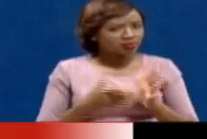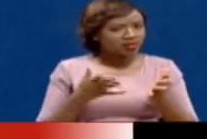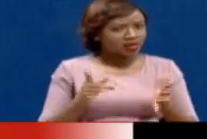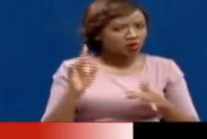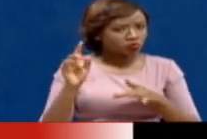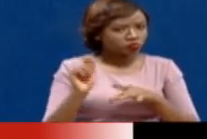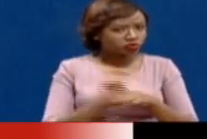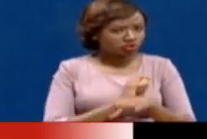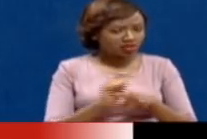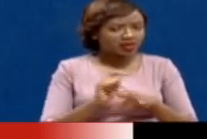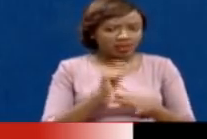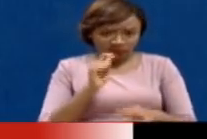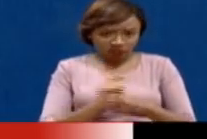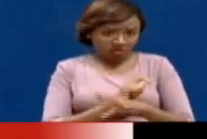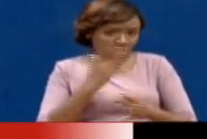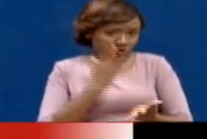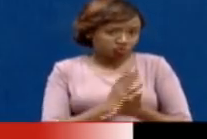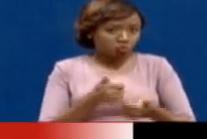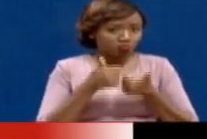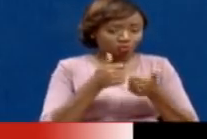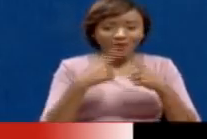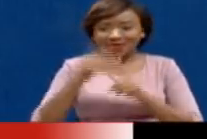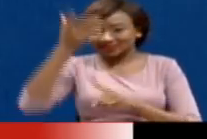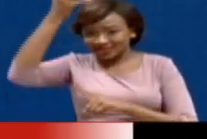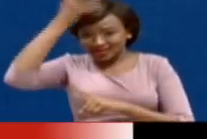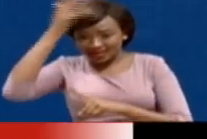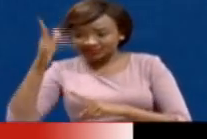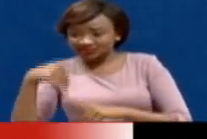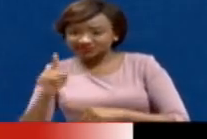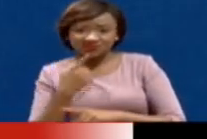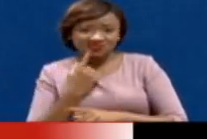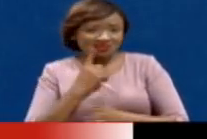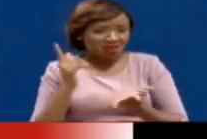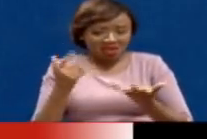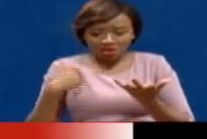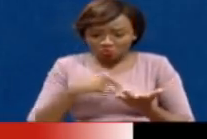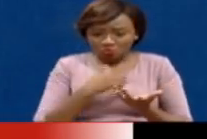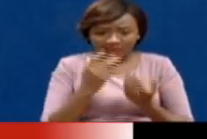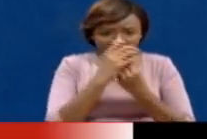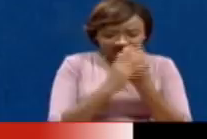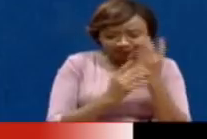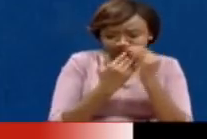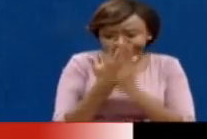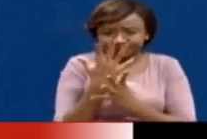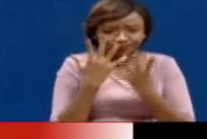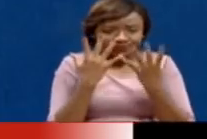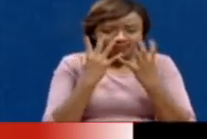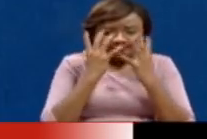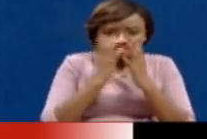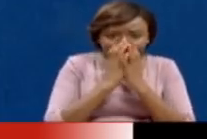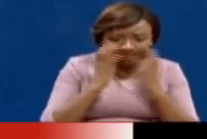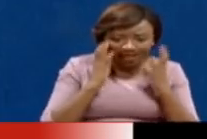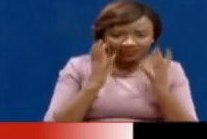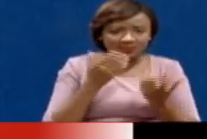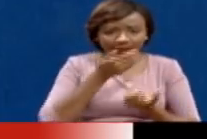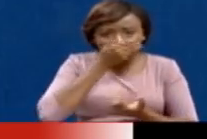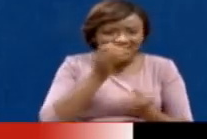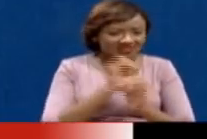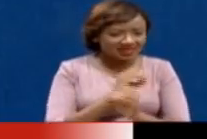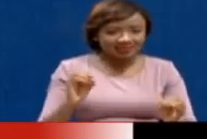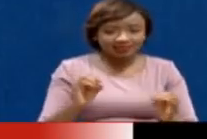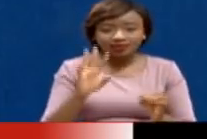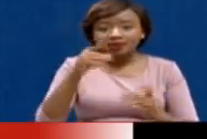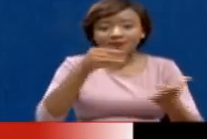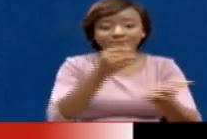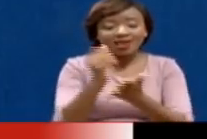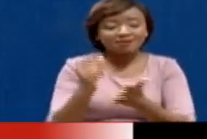training, which is a good thing, but the nurses are complaining that they don't have the personal protective equipment, which is the PPEs. How many have been bought